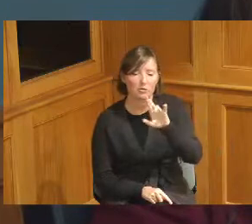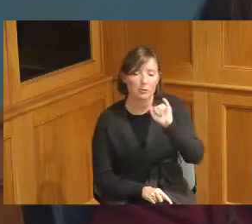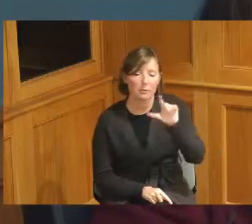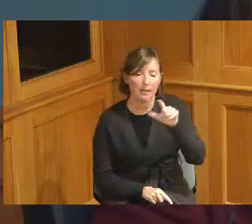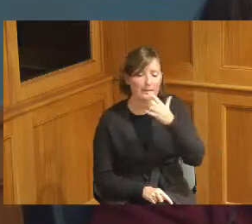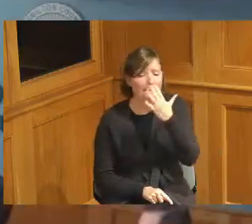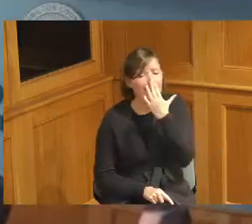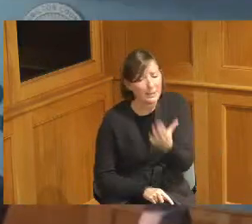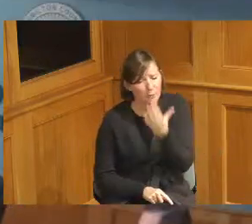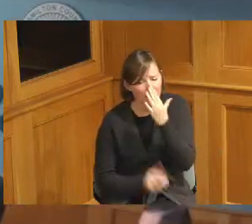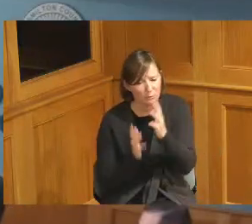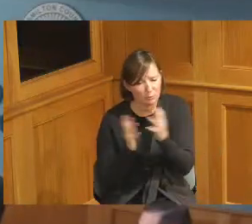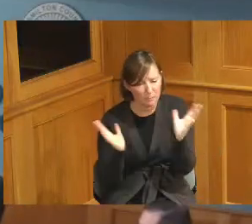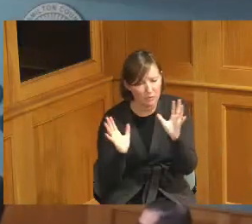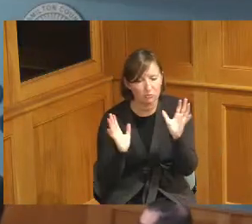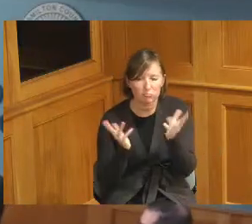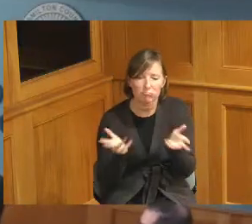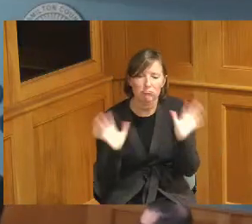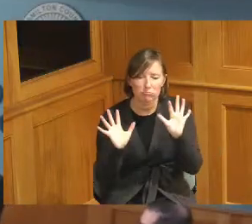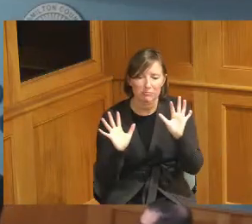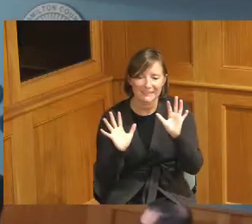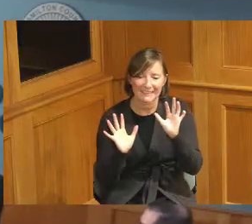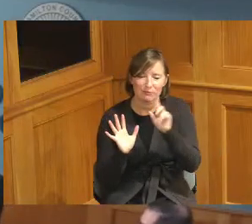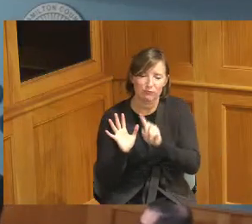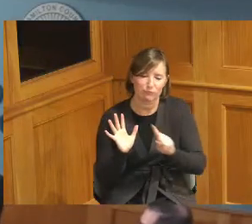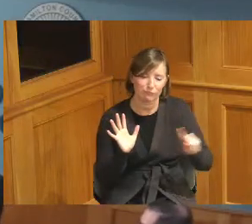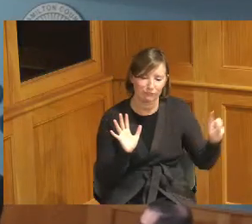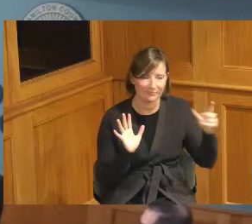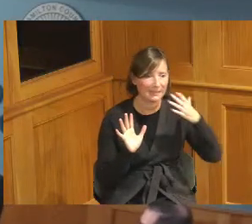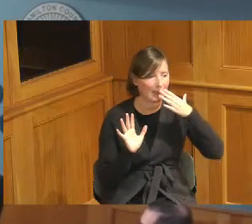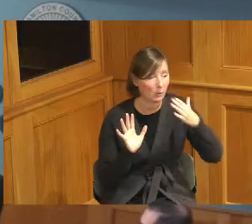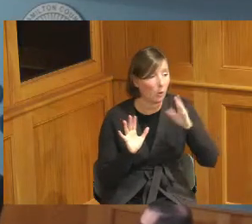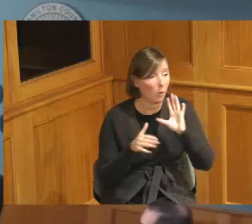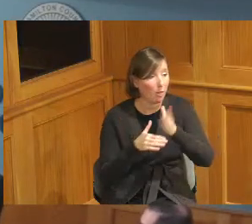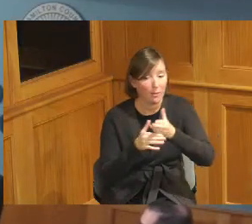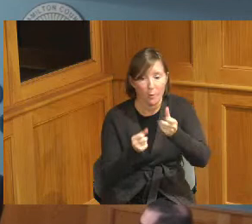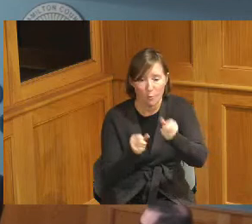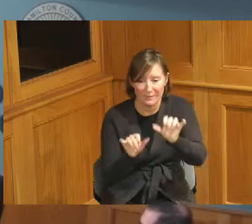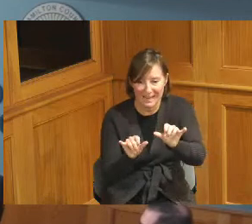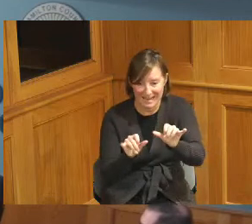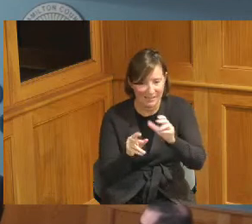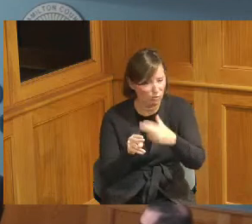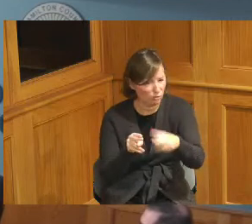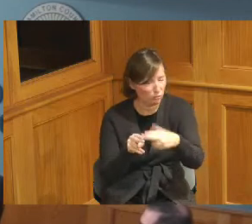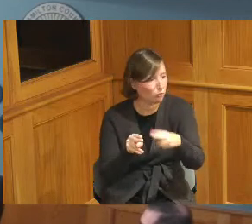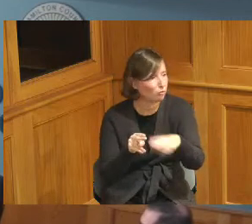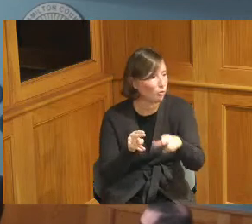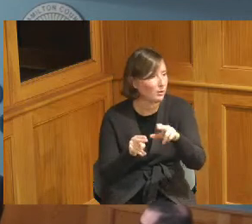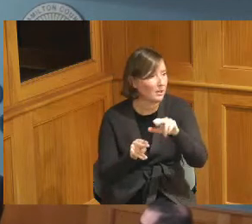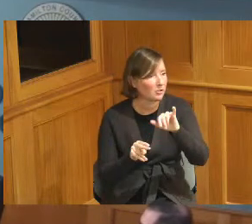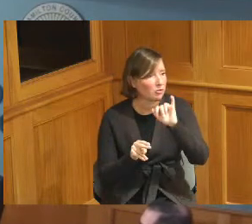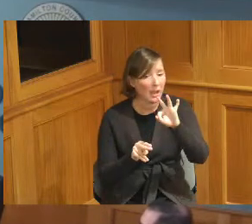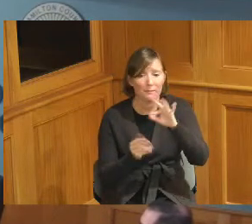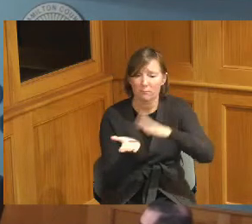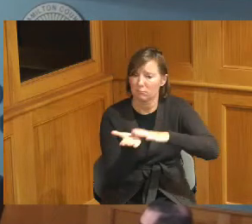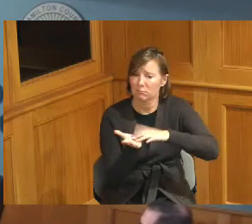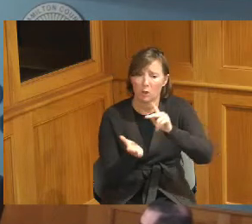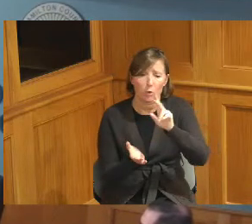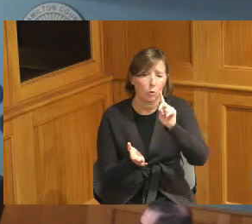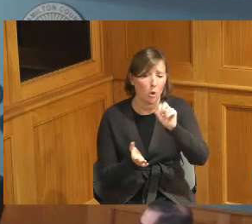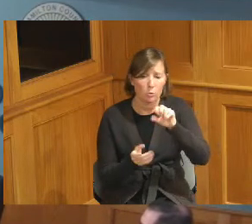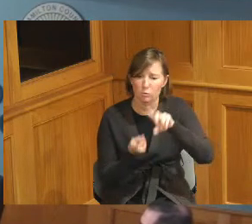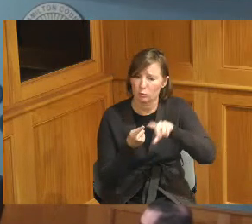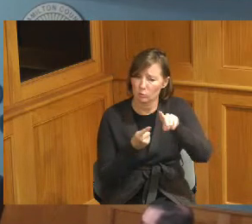you. That's all I have. Thank you. All right. Yes, Jeff. Just very quickly, and again, just a kudos to Robert,